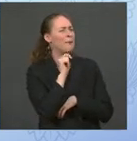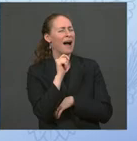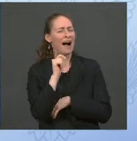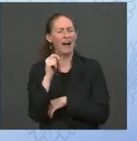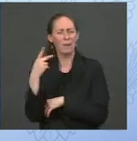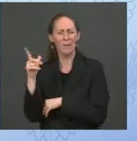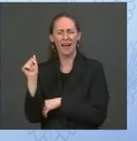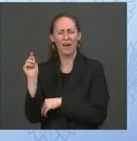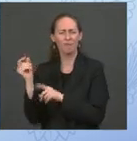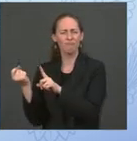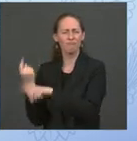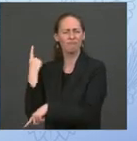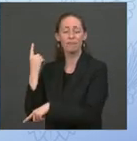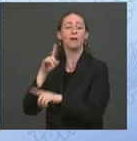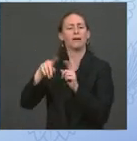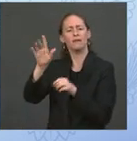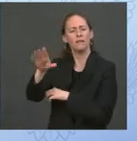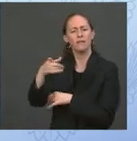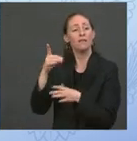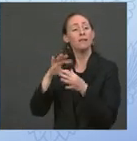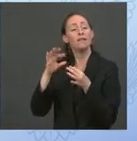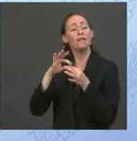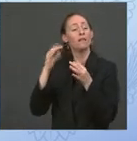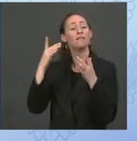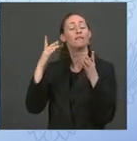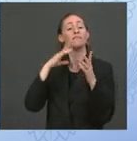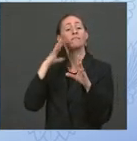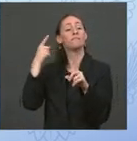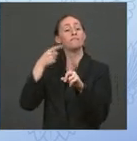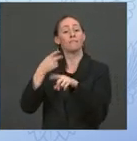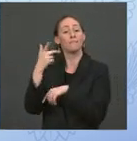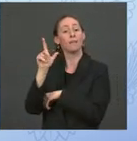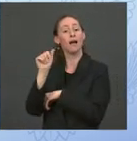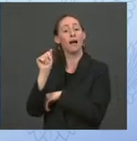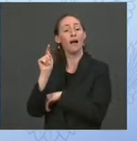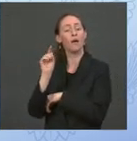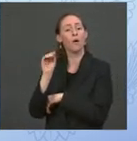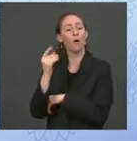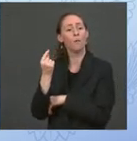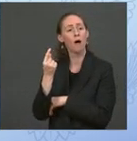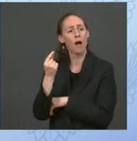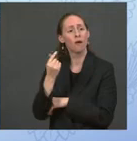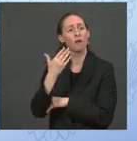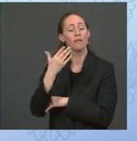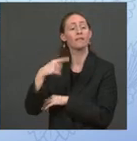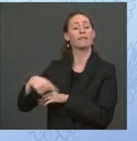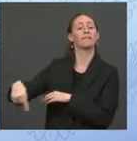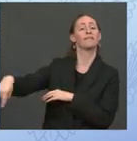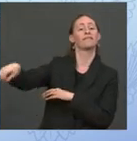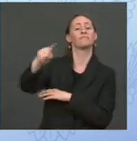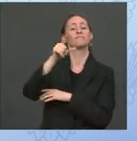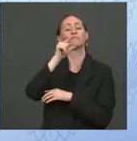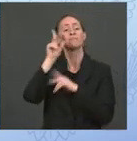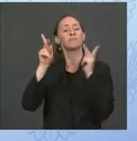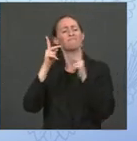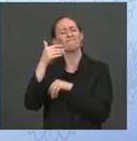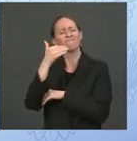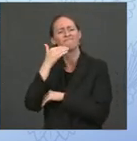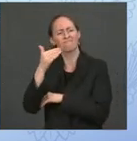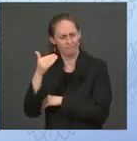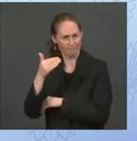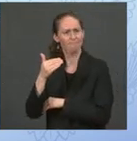But he said, to paraphrase Plato, he said, the penalty good people pay for not being involved in politics is being governed by people worse than